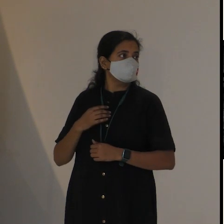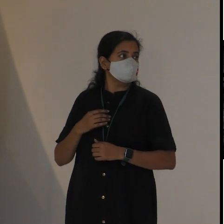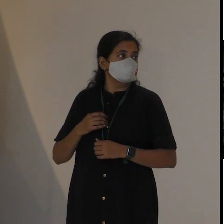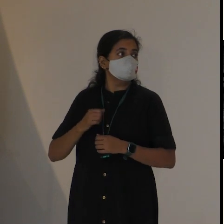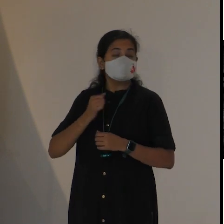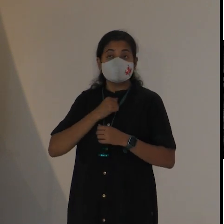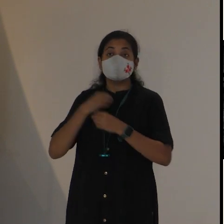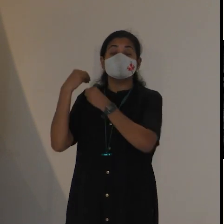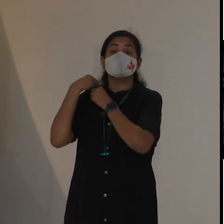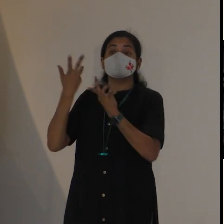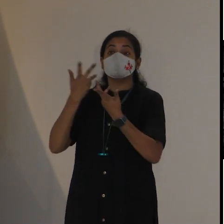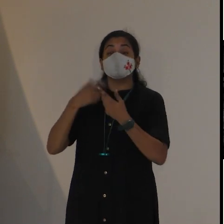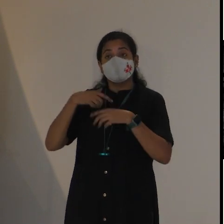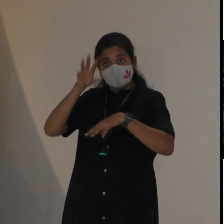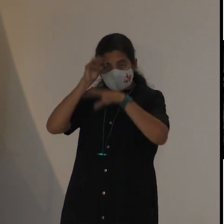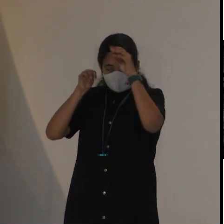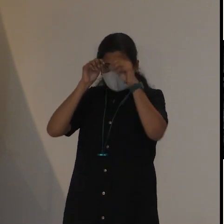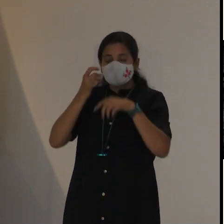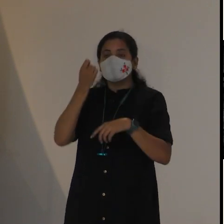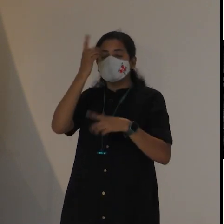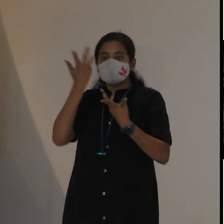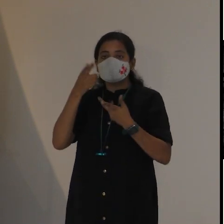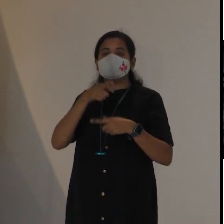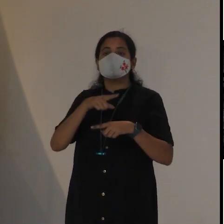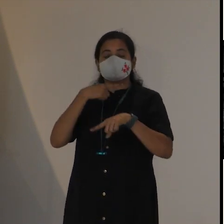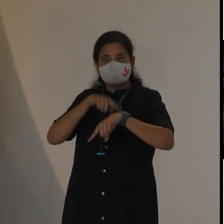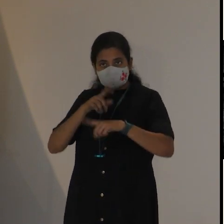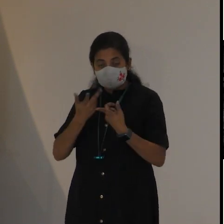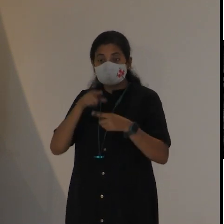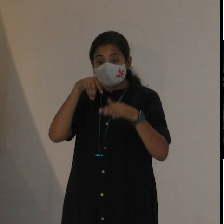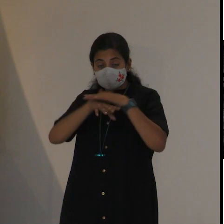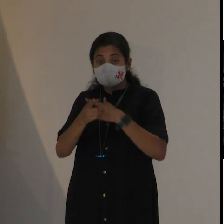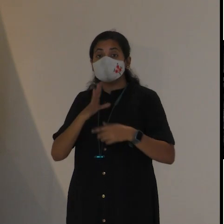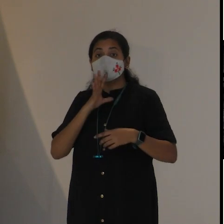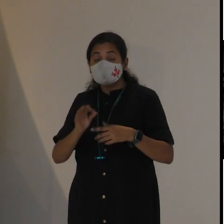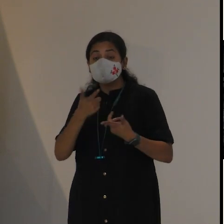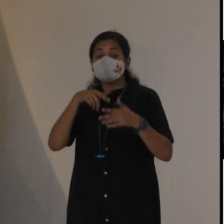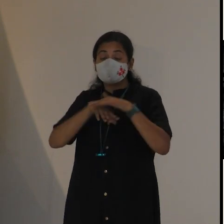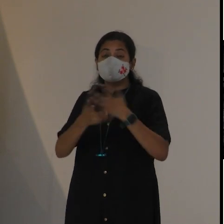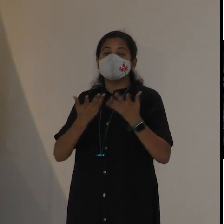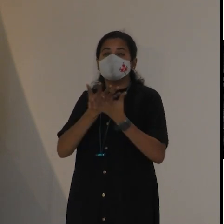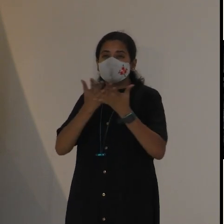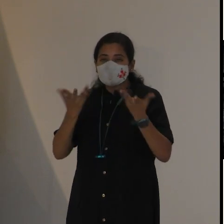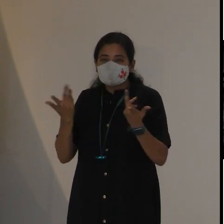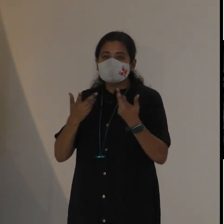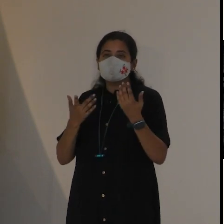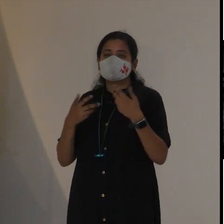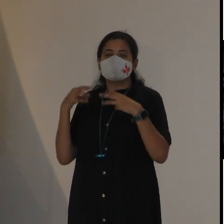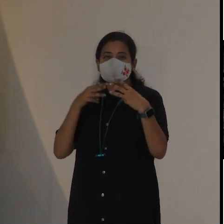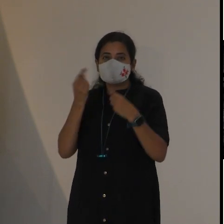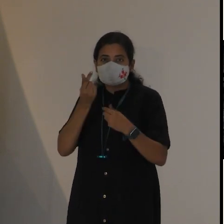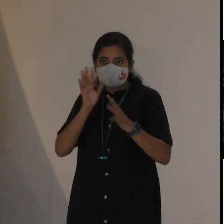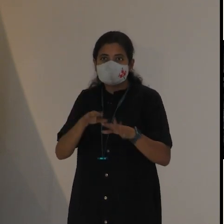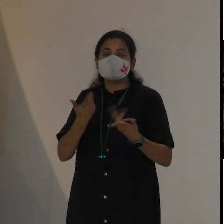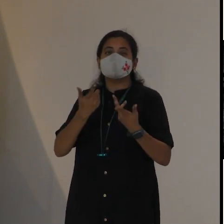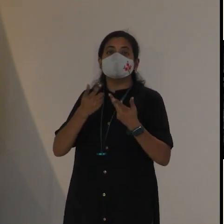My job was to also understand the historical nuance of the time. What are the tools like? What are the weapons like? It was to look at the dress, the